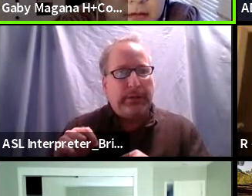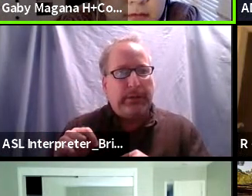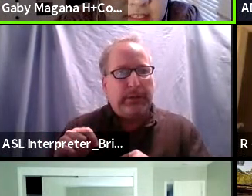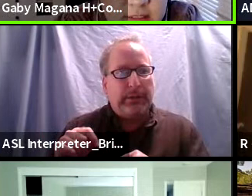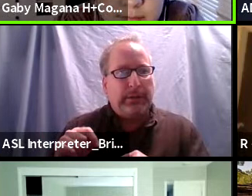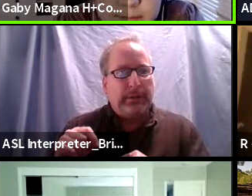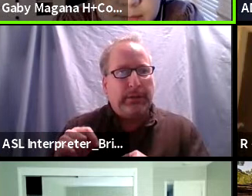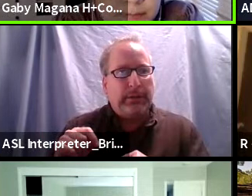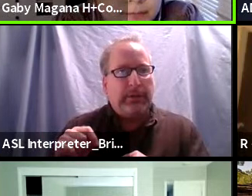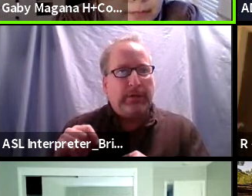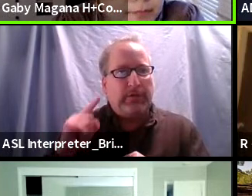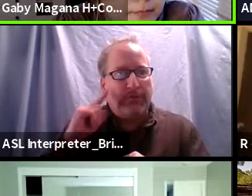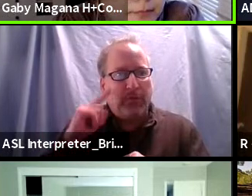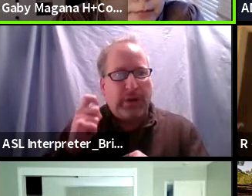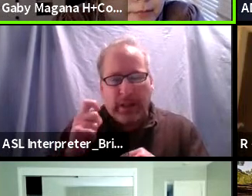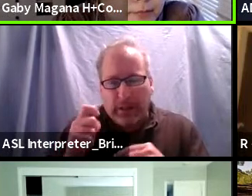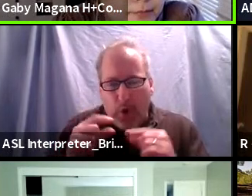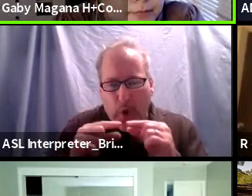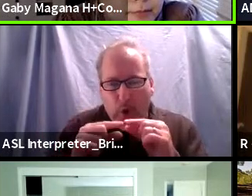a grammatical fix.